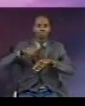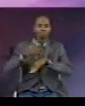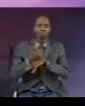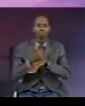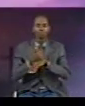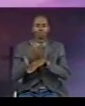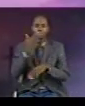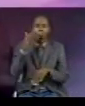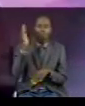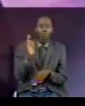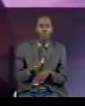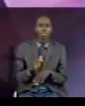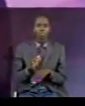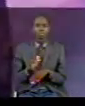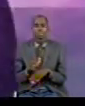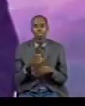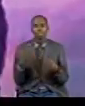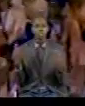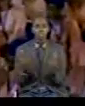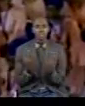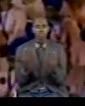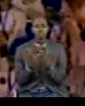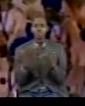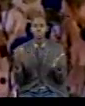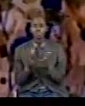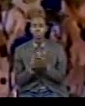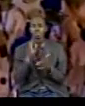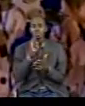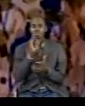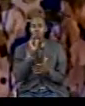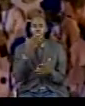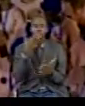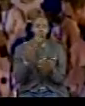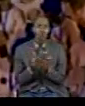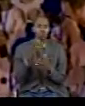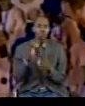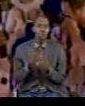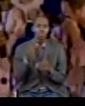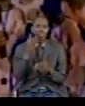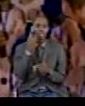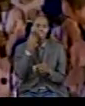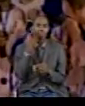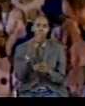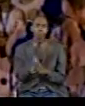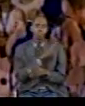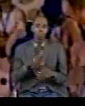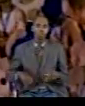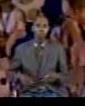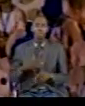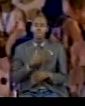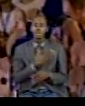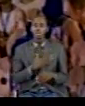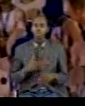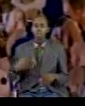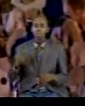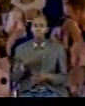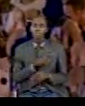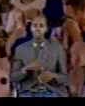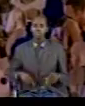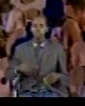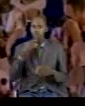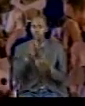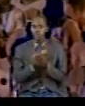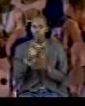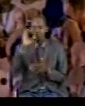defilement, something that was not good in the sight of the Lord. And the Lord said, search your houses